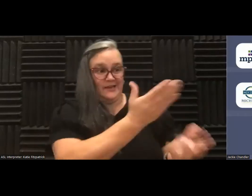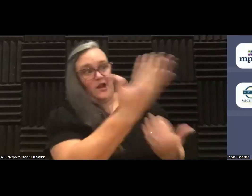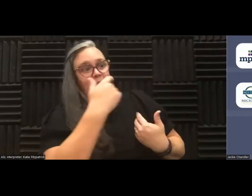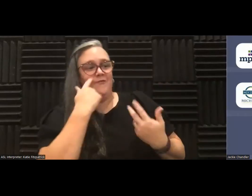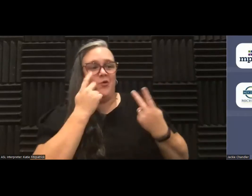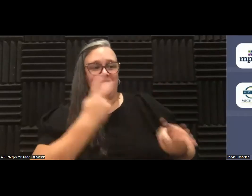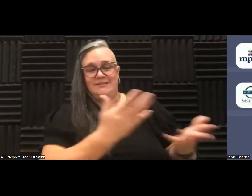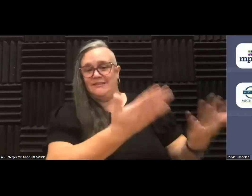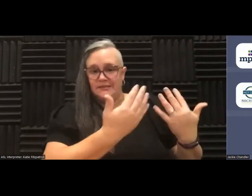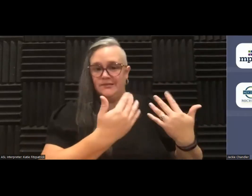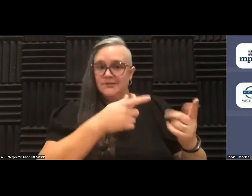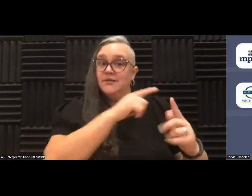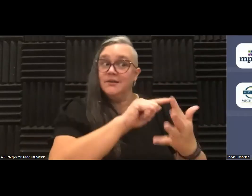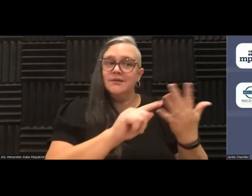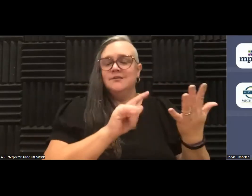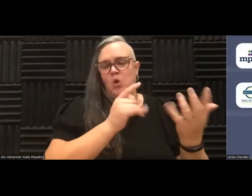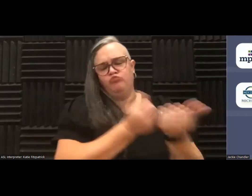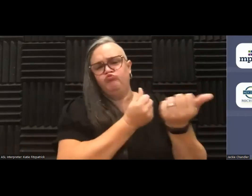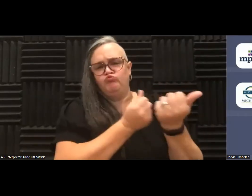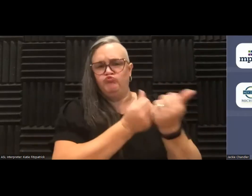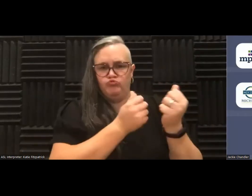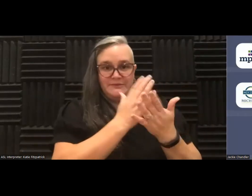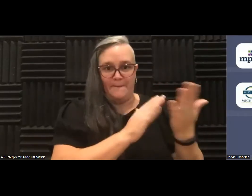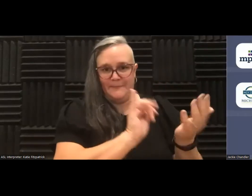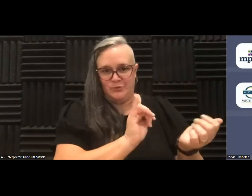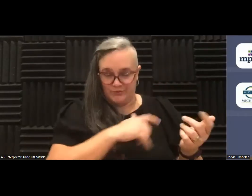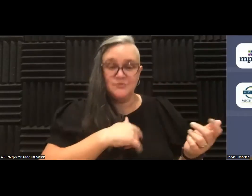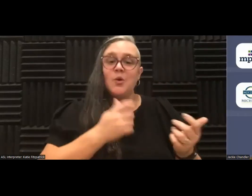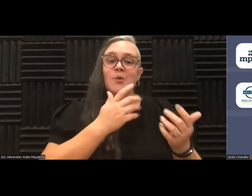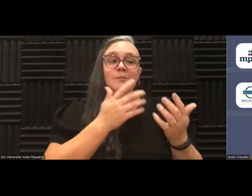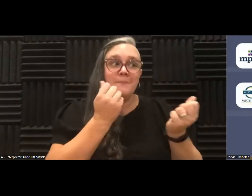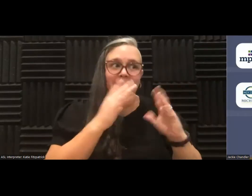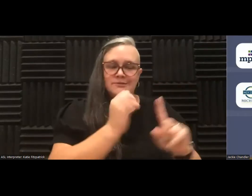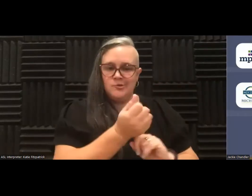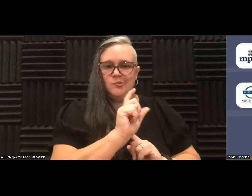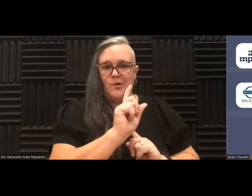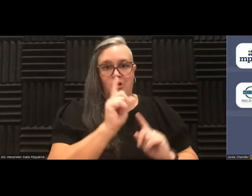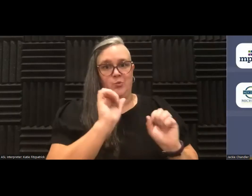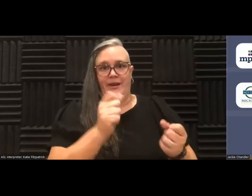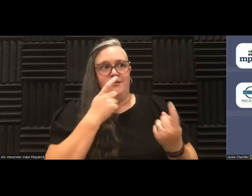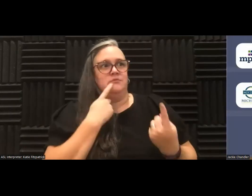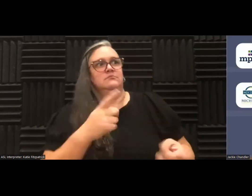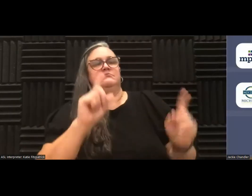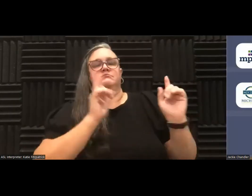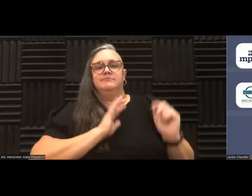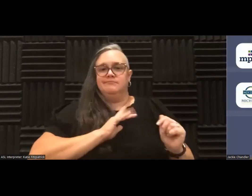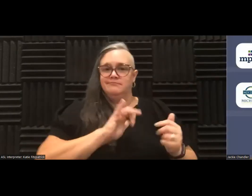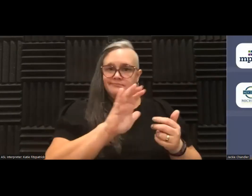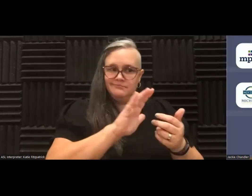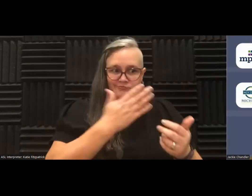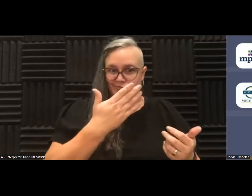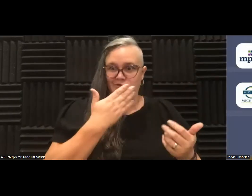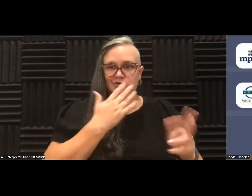possible. There's a lot of scenarios in which things can go well. There's a lot of scenarios in which people can partner